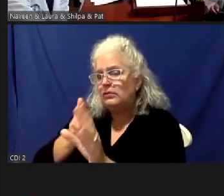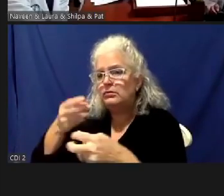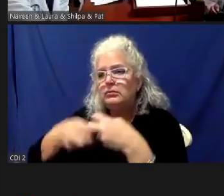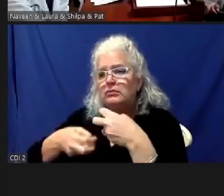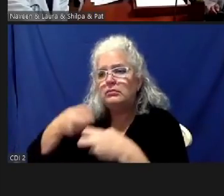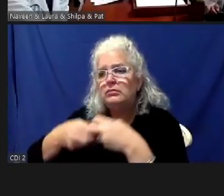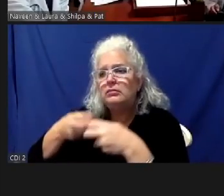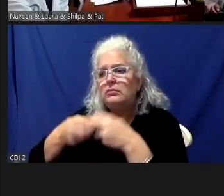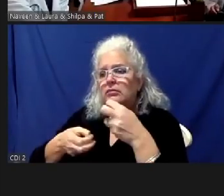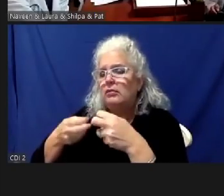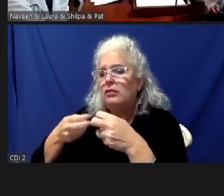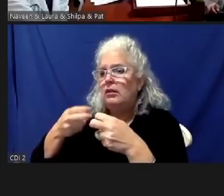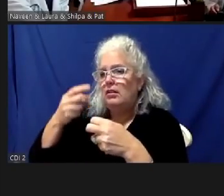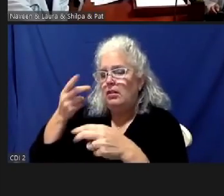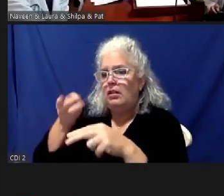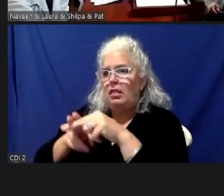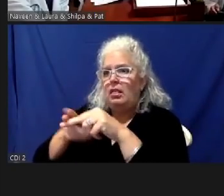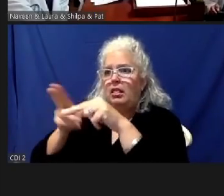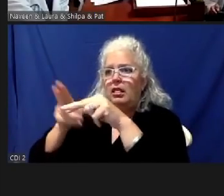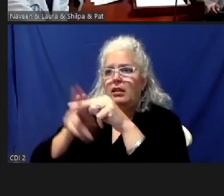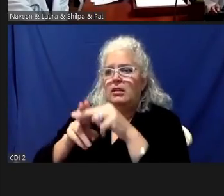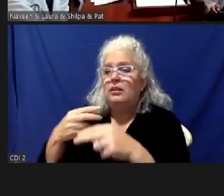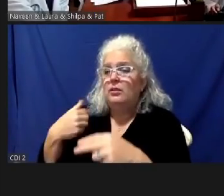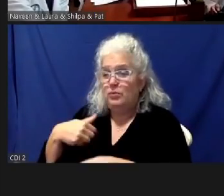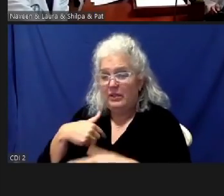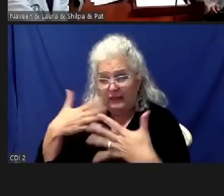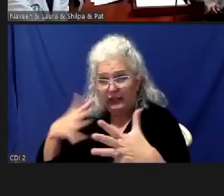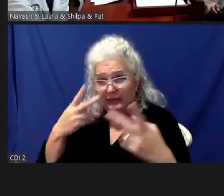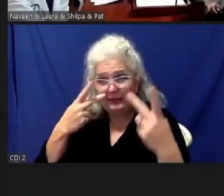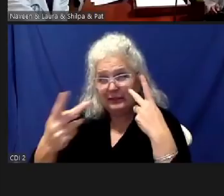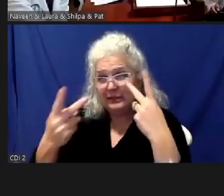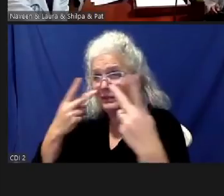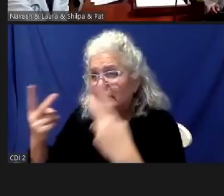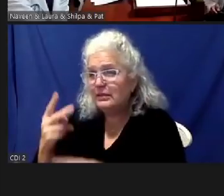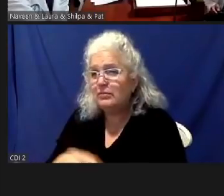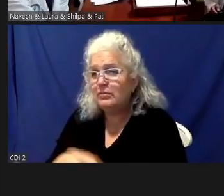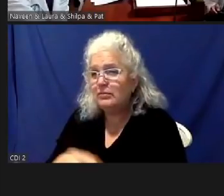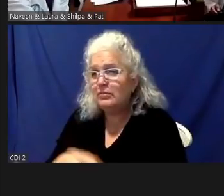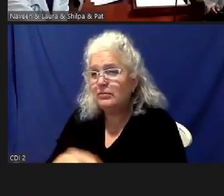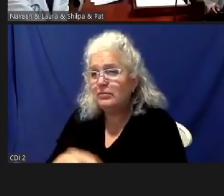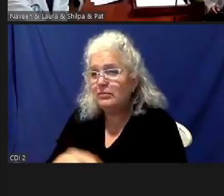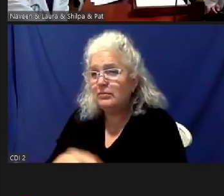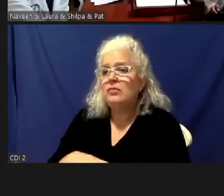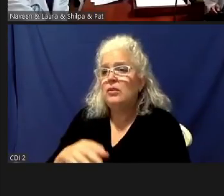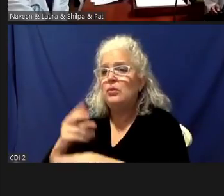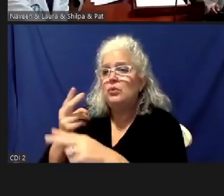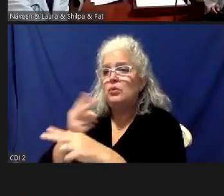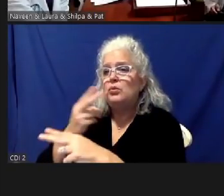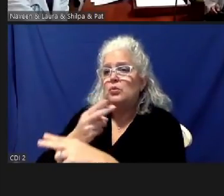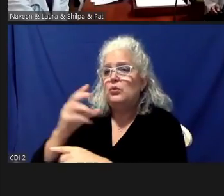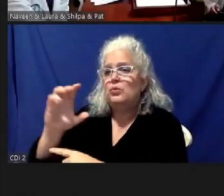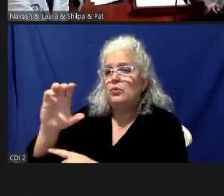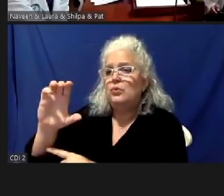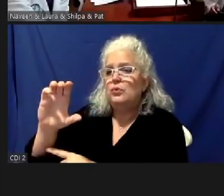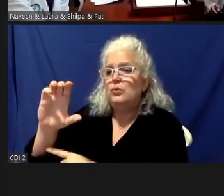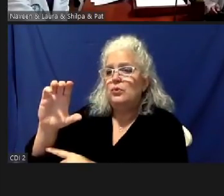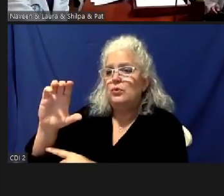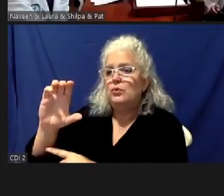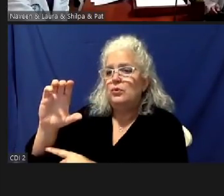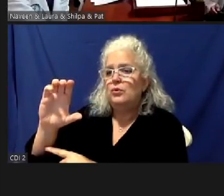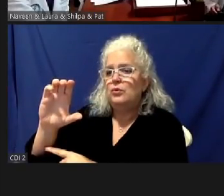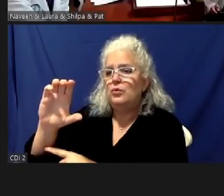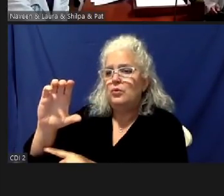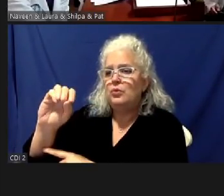opioid use, overdoses, and even suicide. So it's really critical that we do everything in